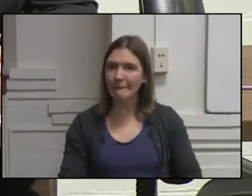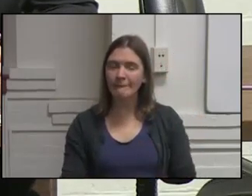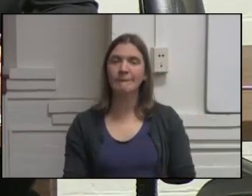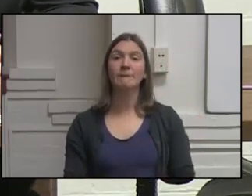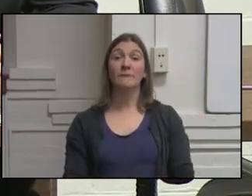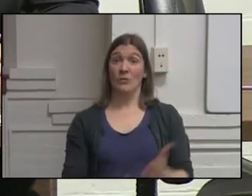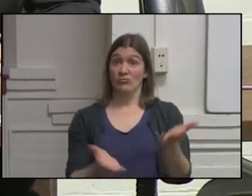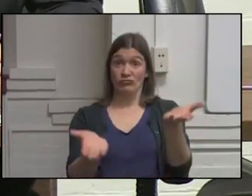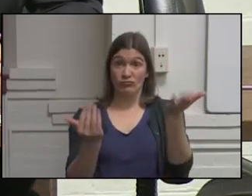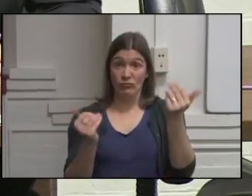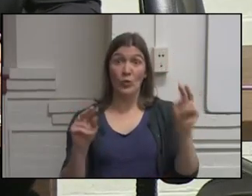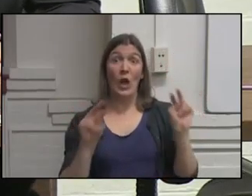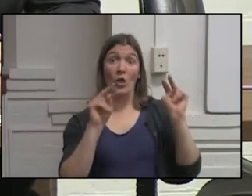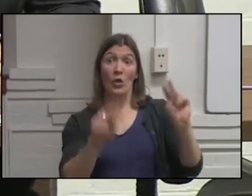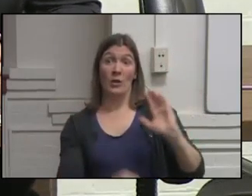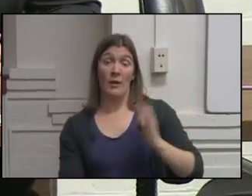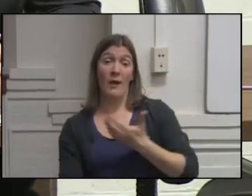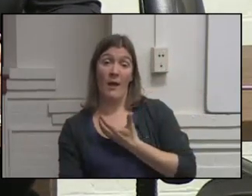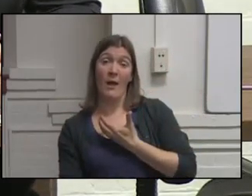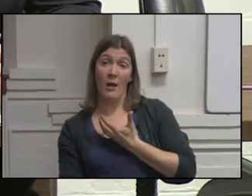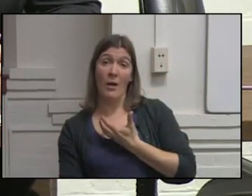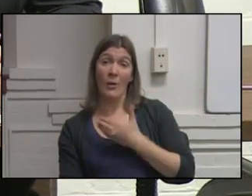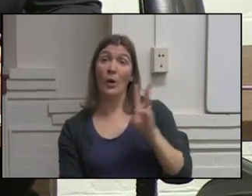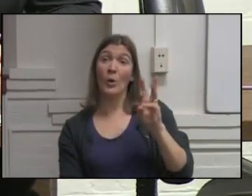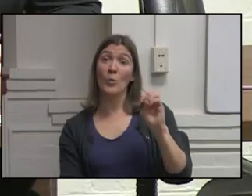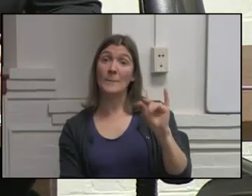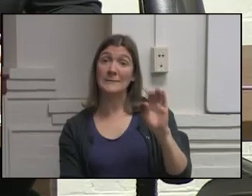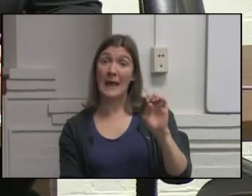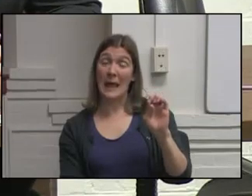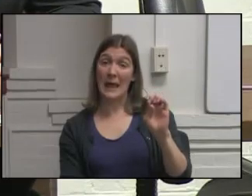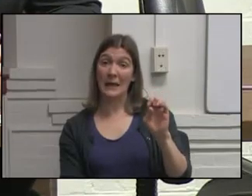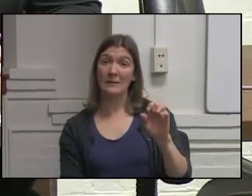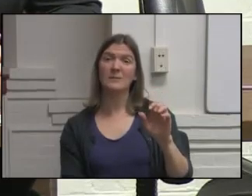invite everyone to look at the website